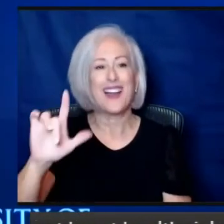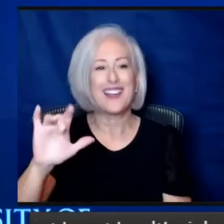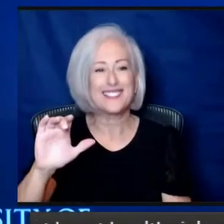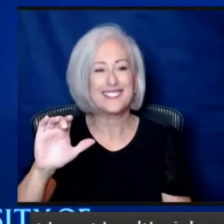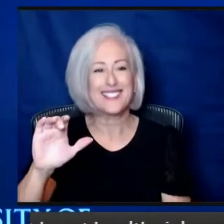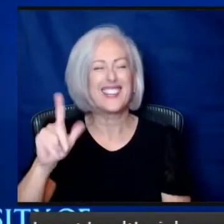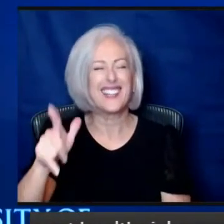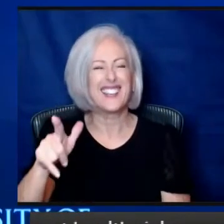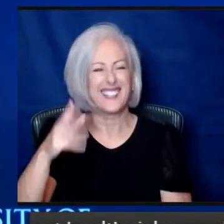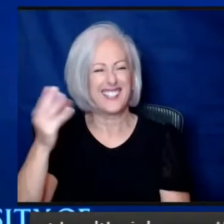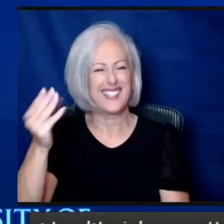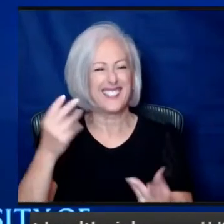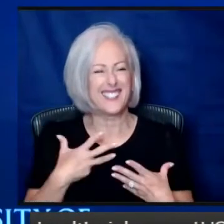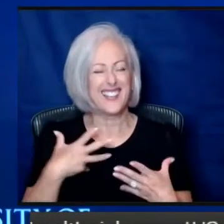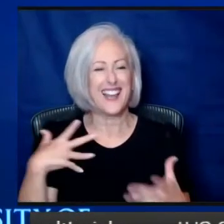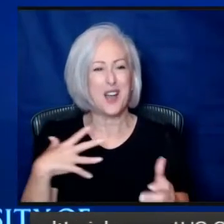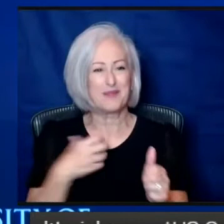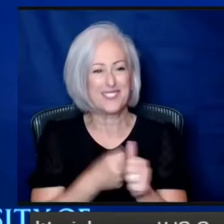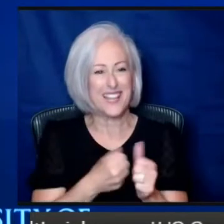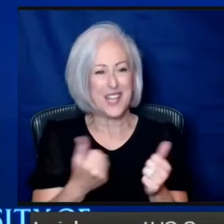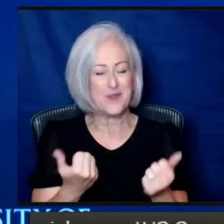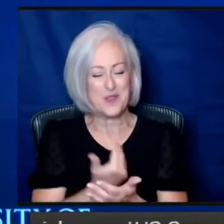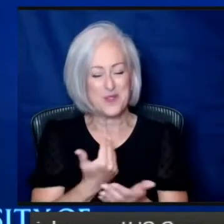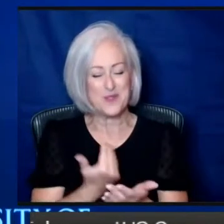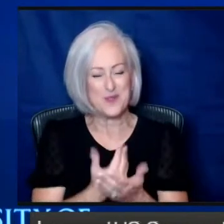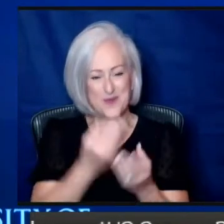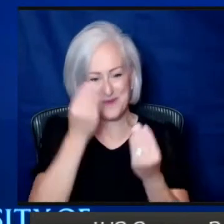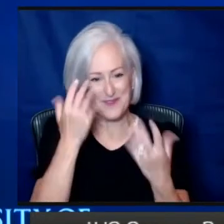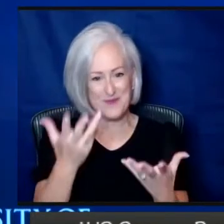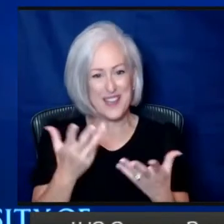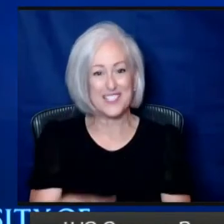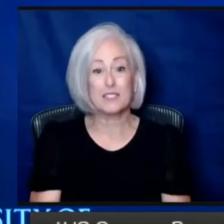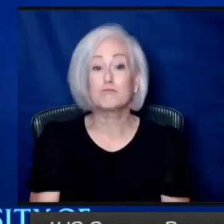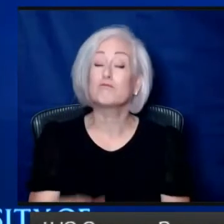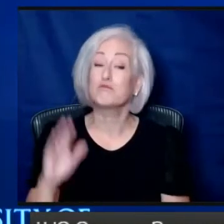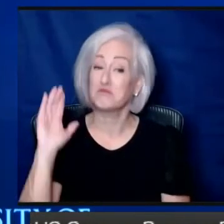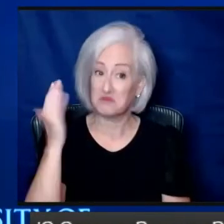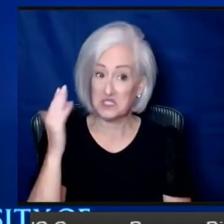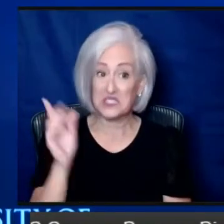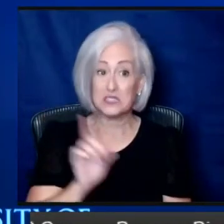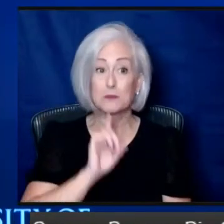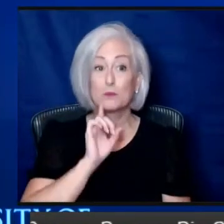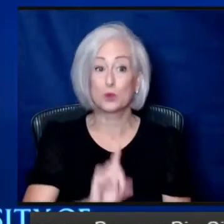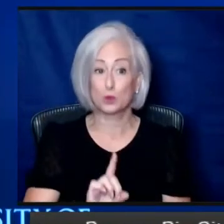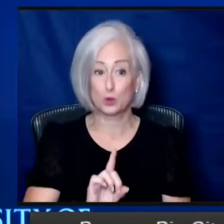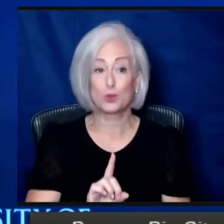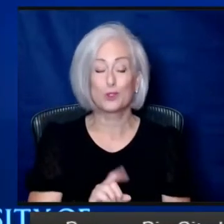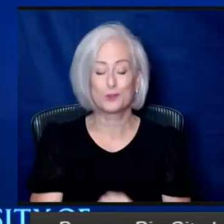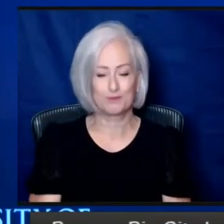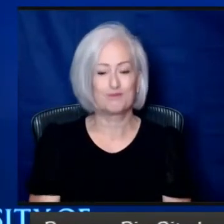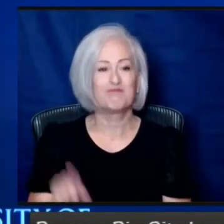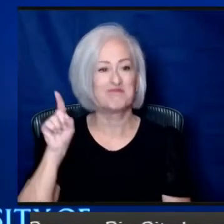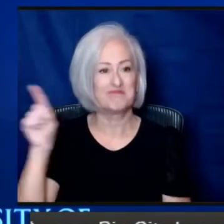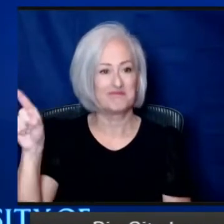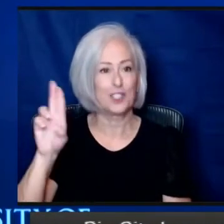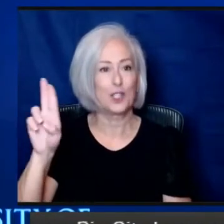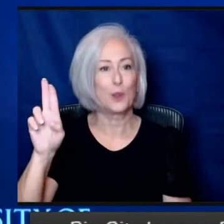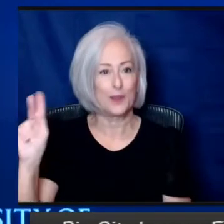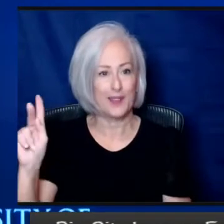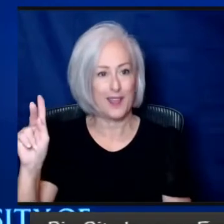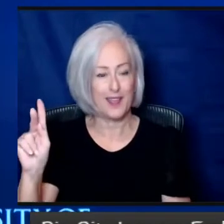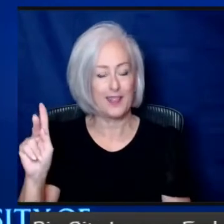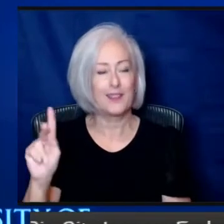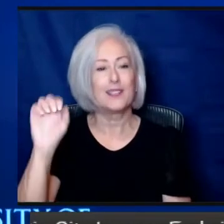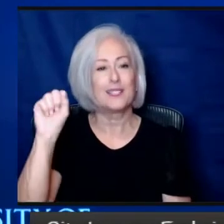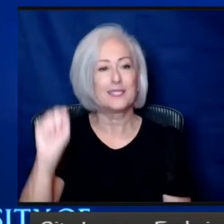with the latest news. So certainly that seems to be true, especially in the UK and obviously South Africa. We